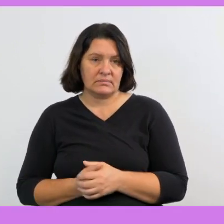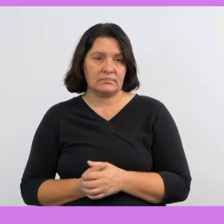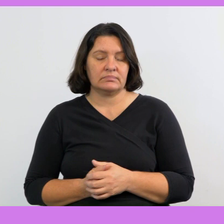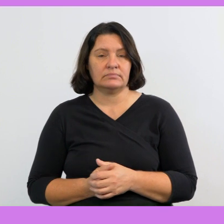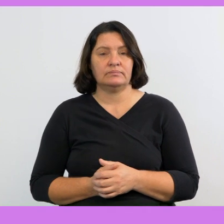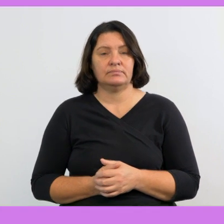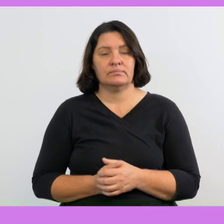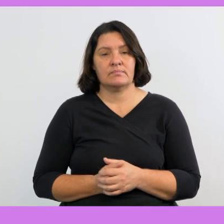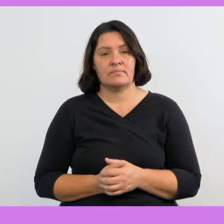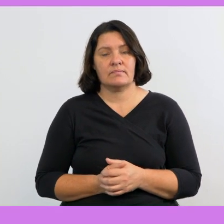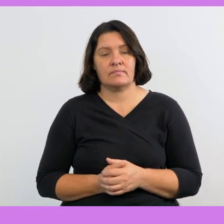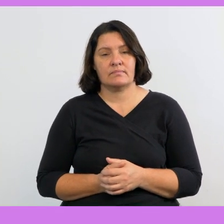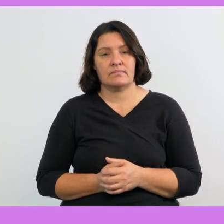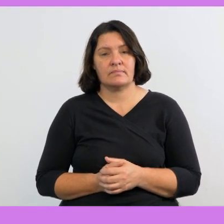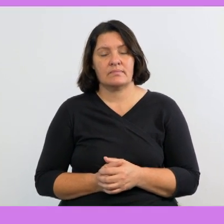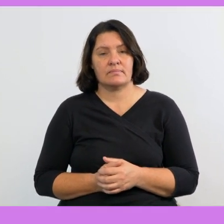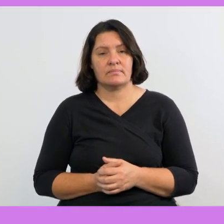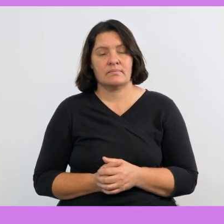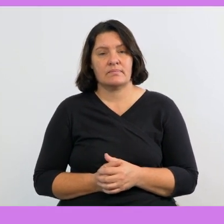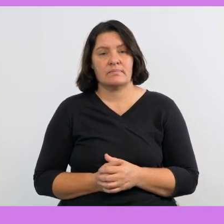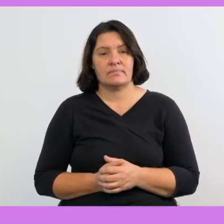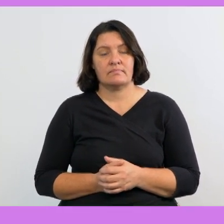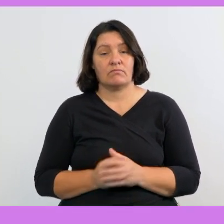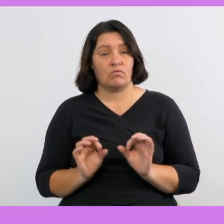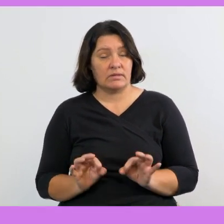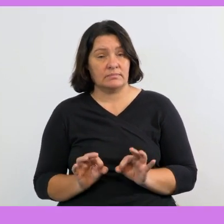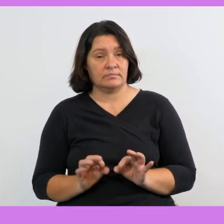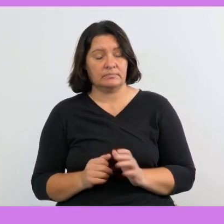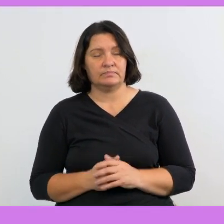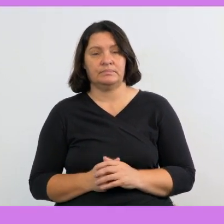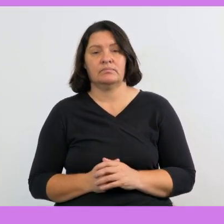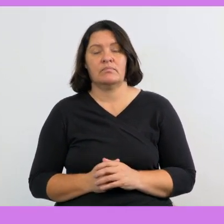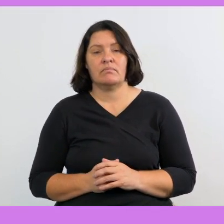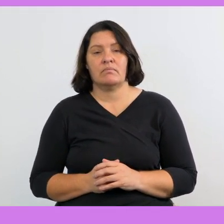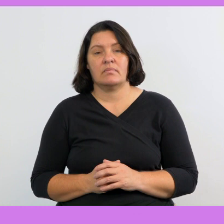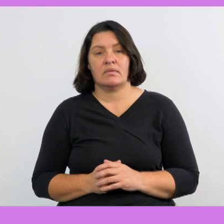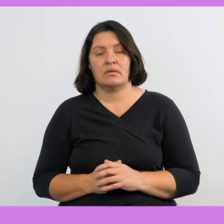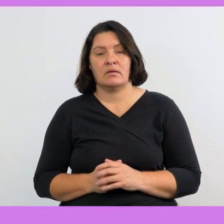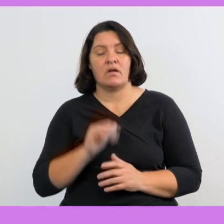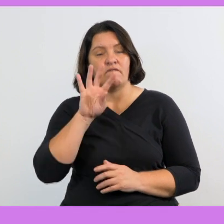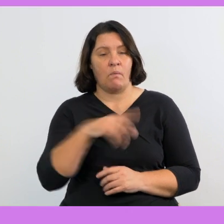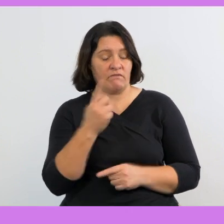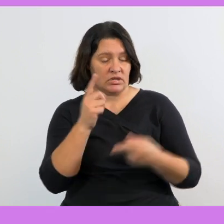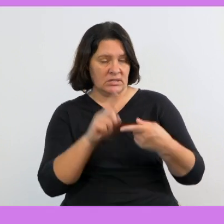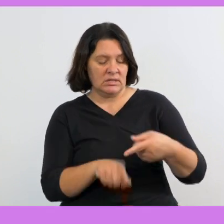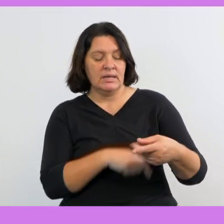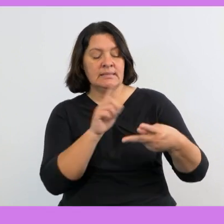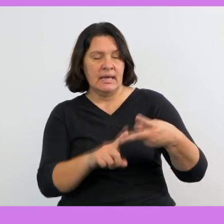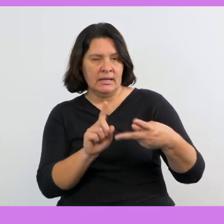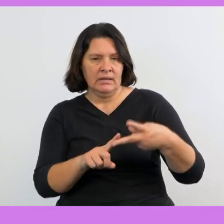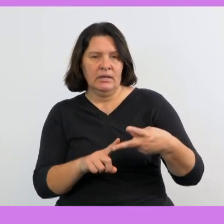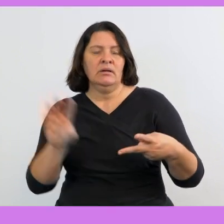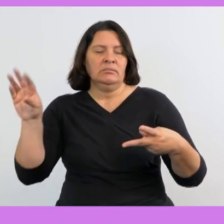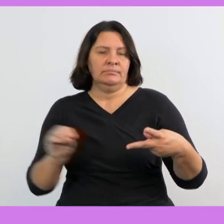minus my expenses, right? Step 1, formula first, right? Step 2, I'm going to substitute now. So first of